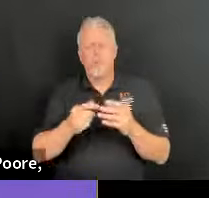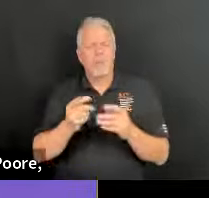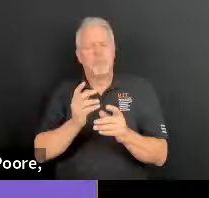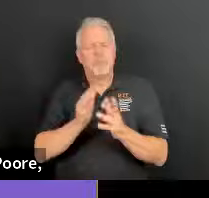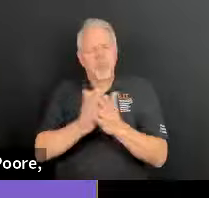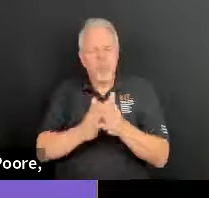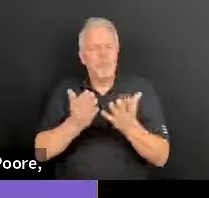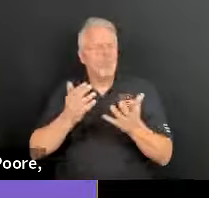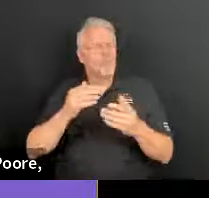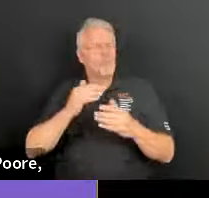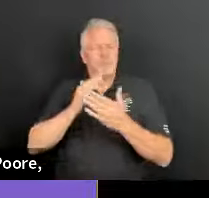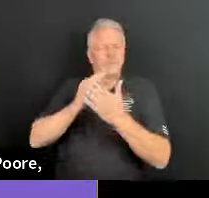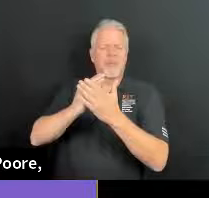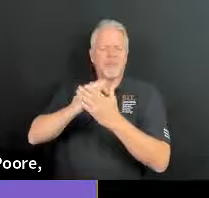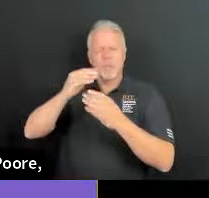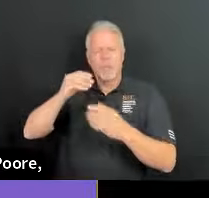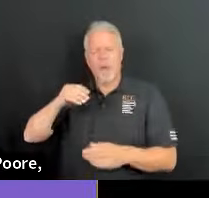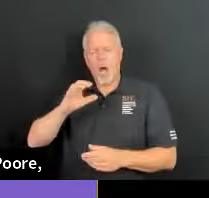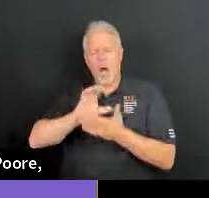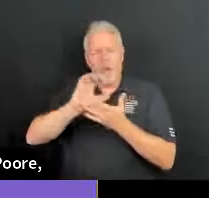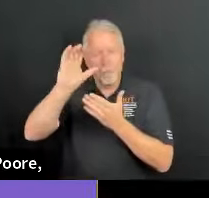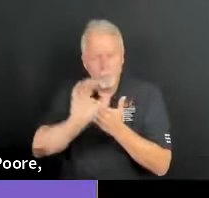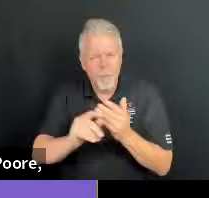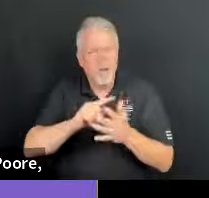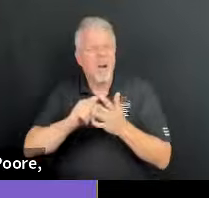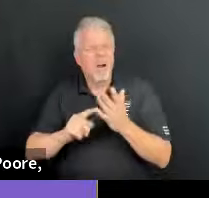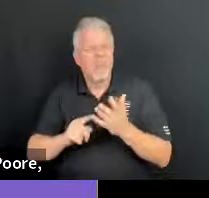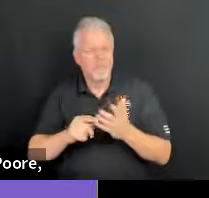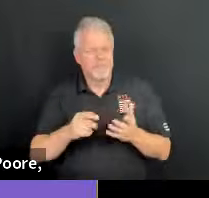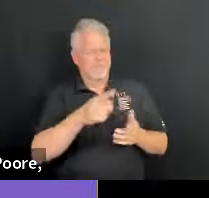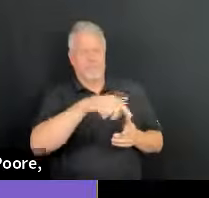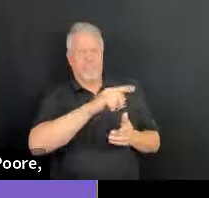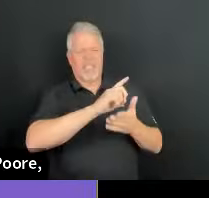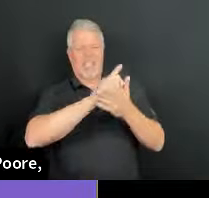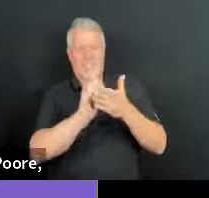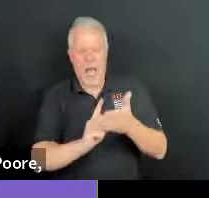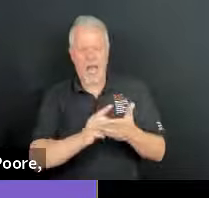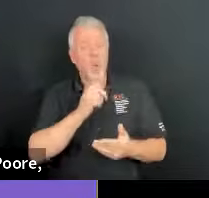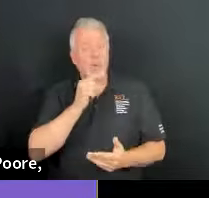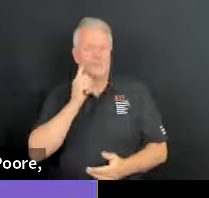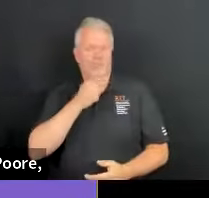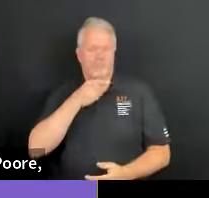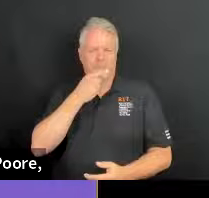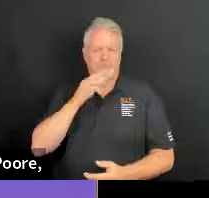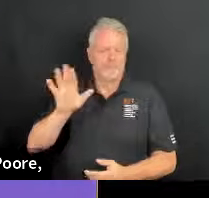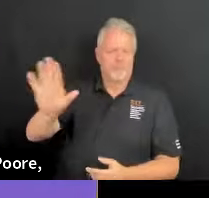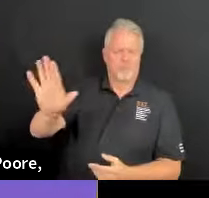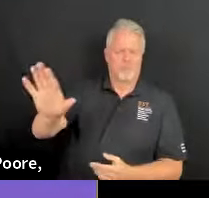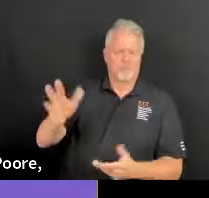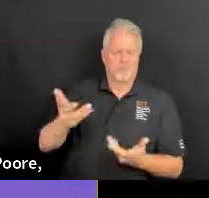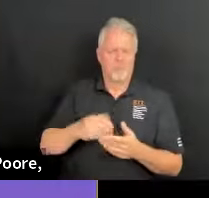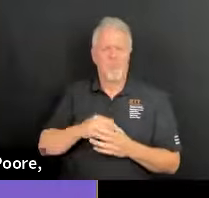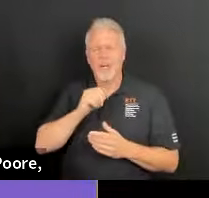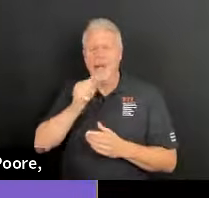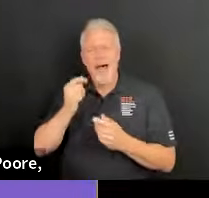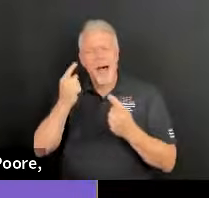A lot of the print material, the books, the prevention catalogs, the curriculums, everything that's out there is